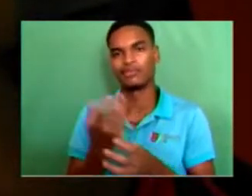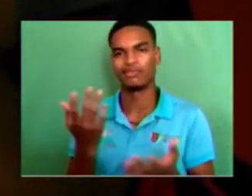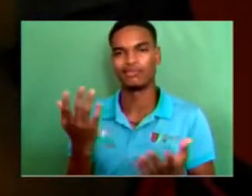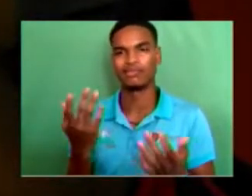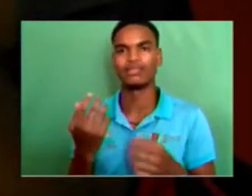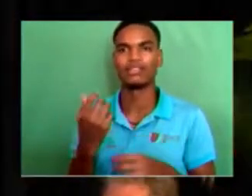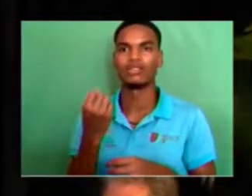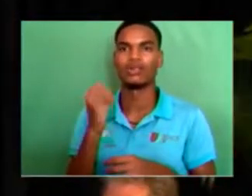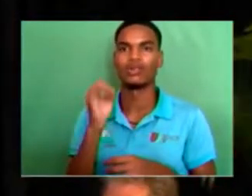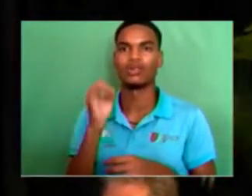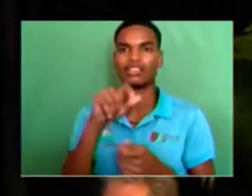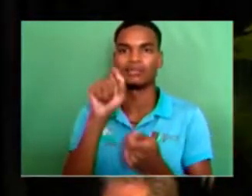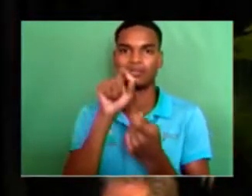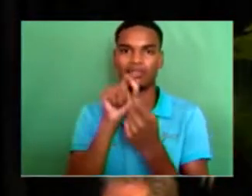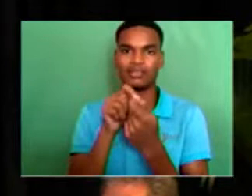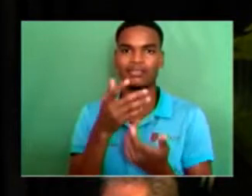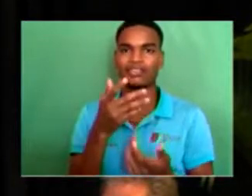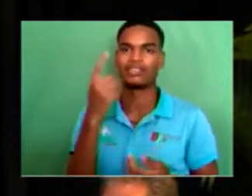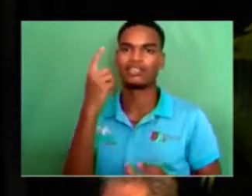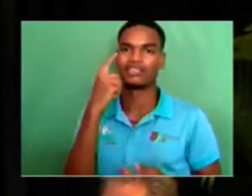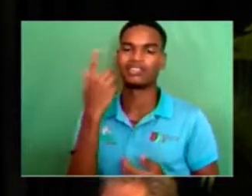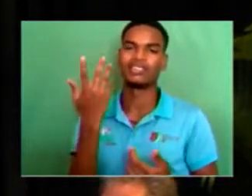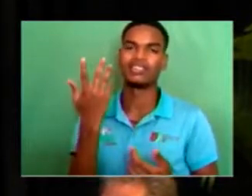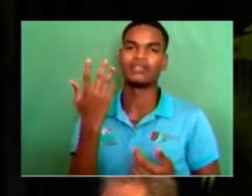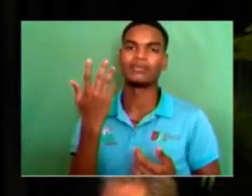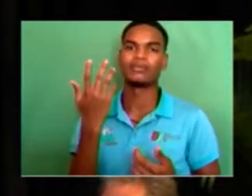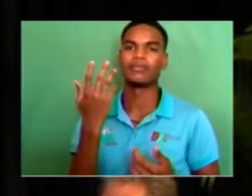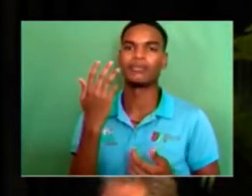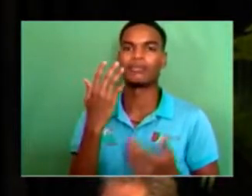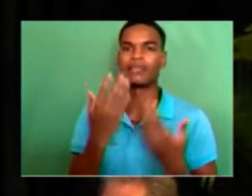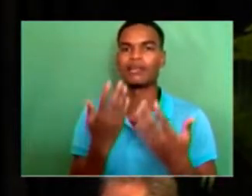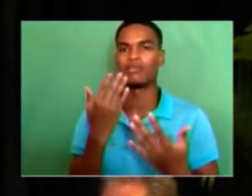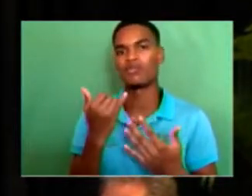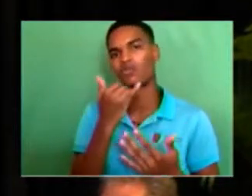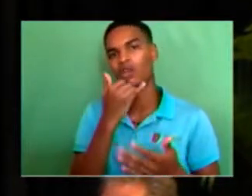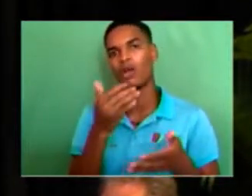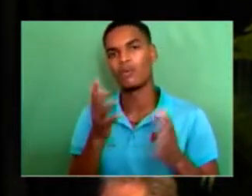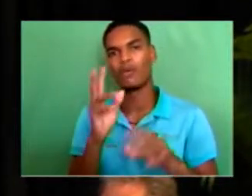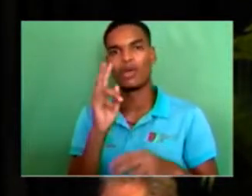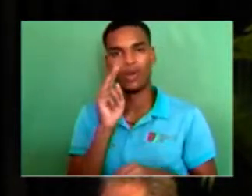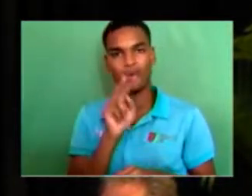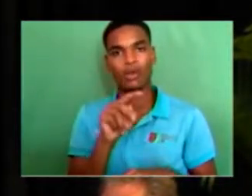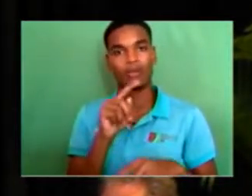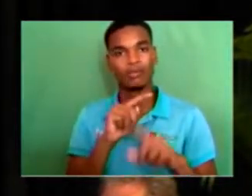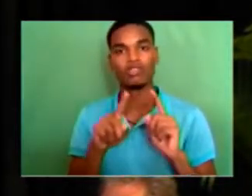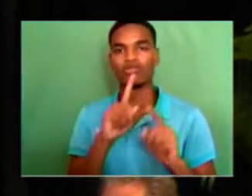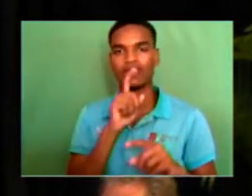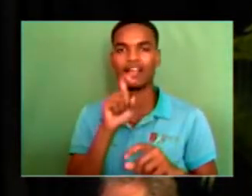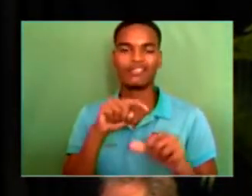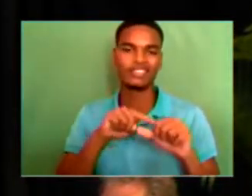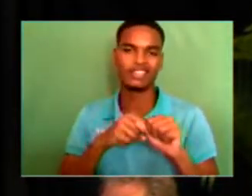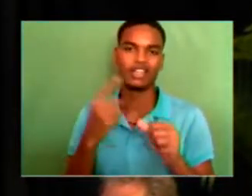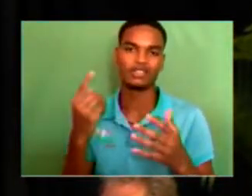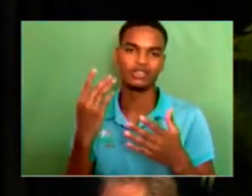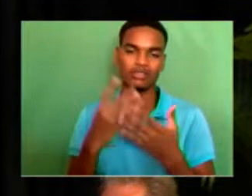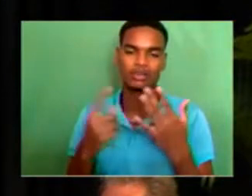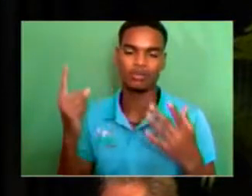the opposite, the wrong way to be looking at it. But it's got to start somewhere and work its way